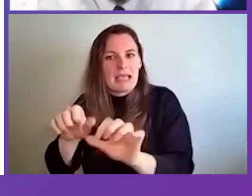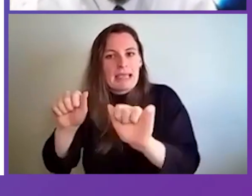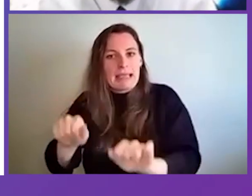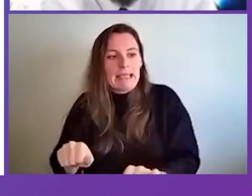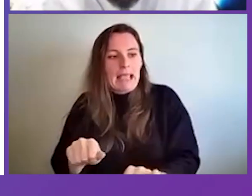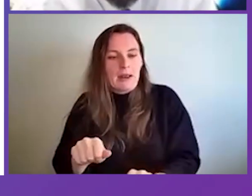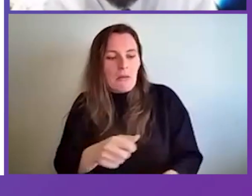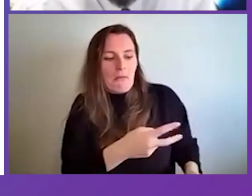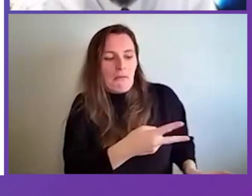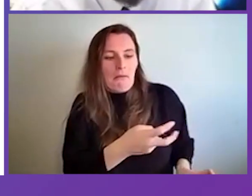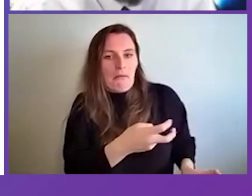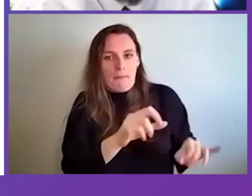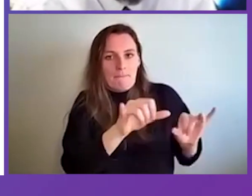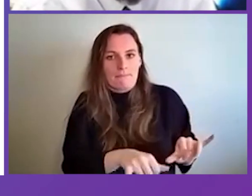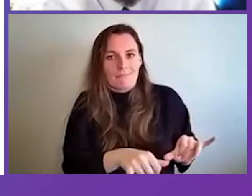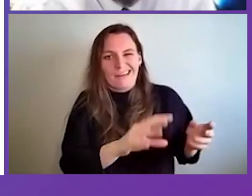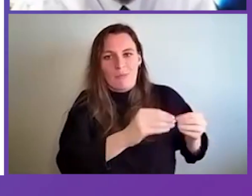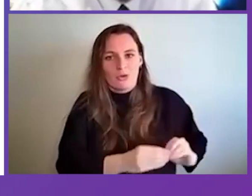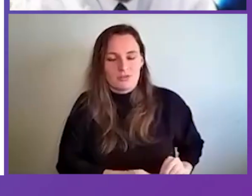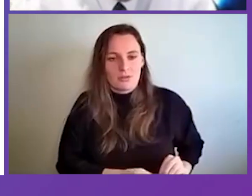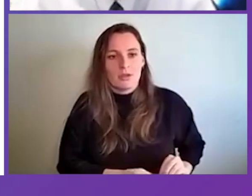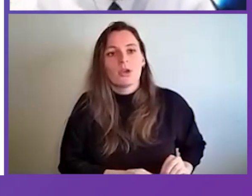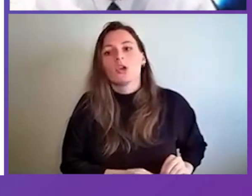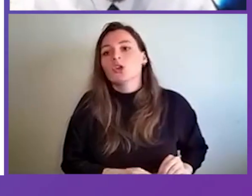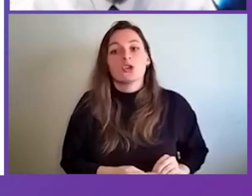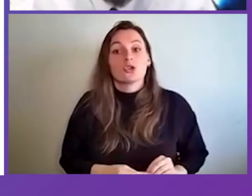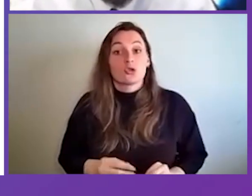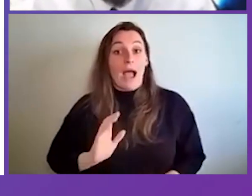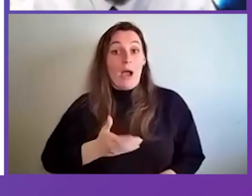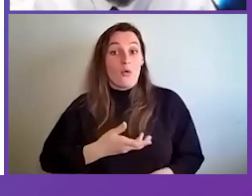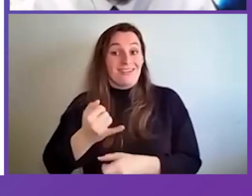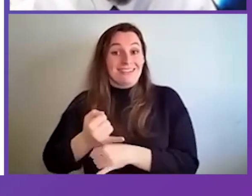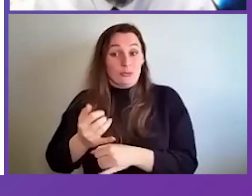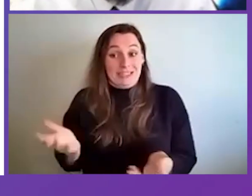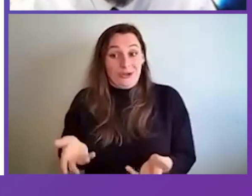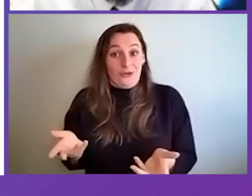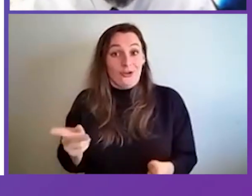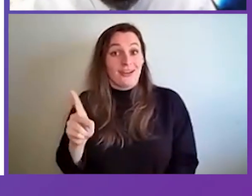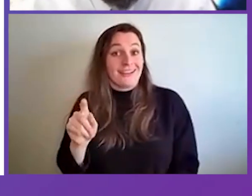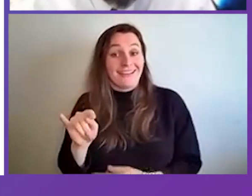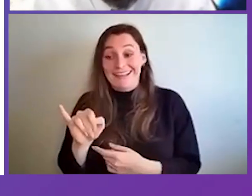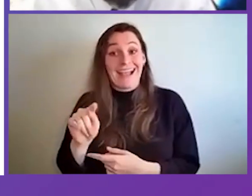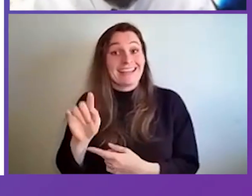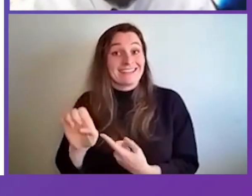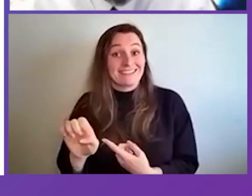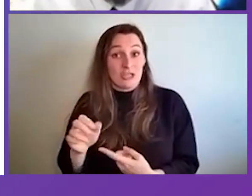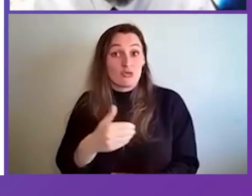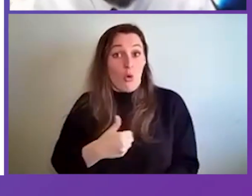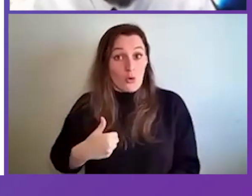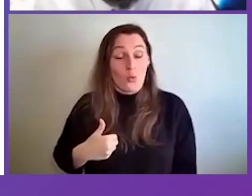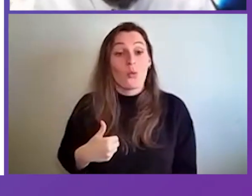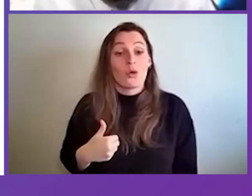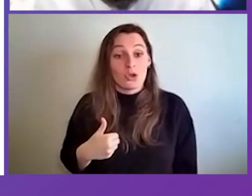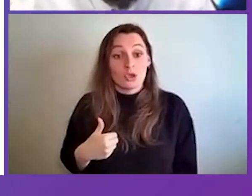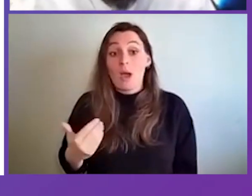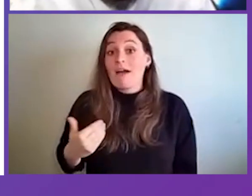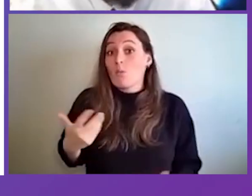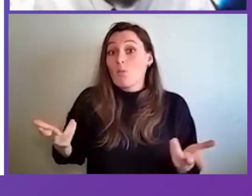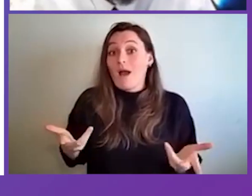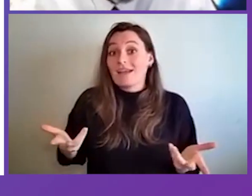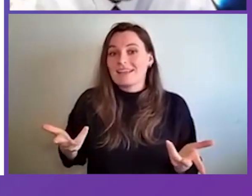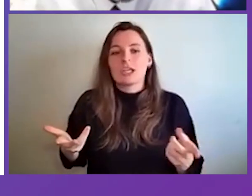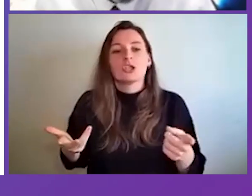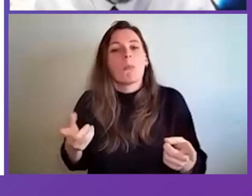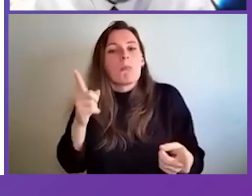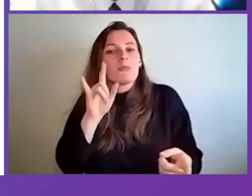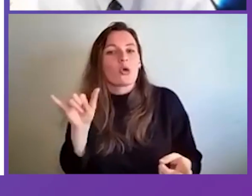Kite Research Institute here in Toronto, we have what is the base of this is actually a flight simulator, which would